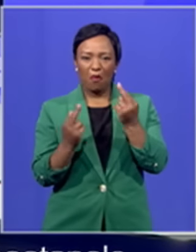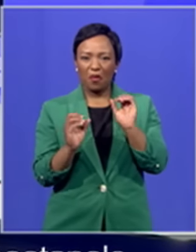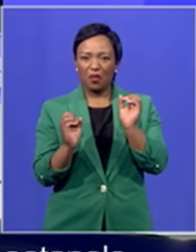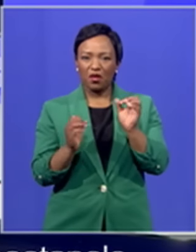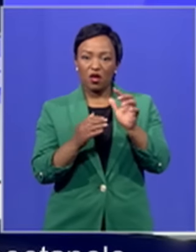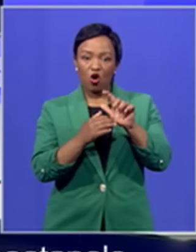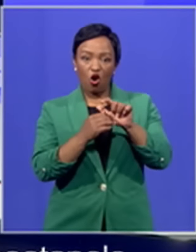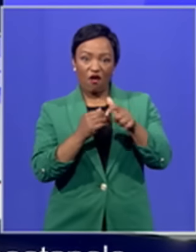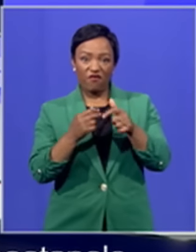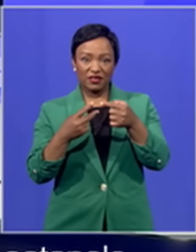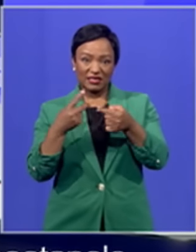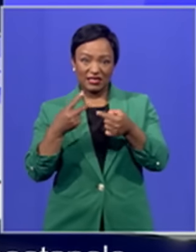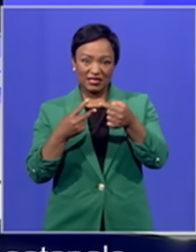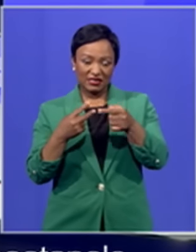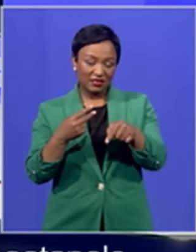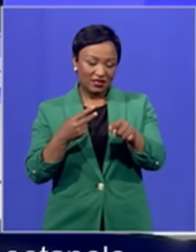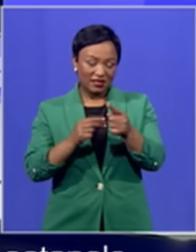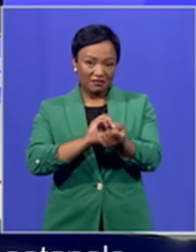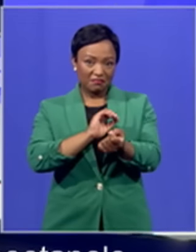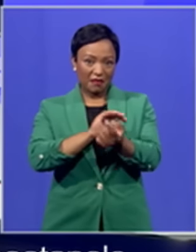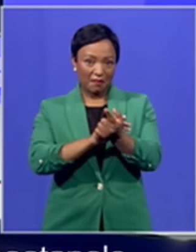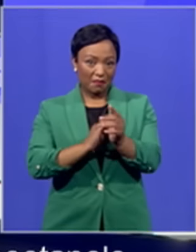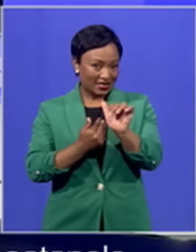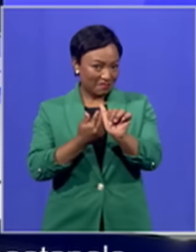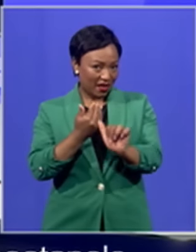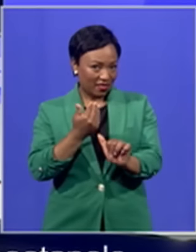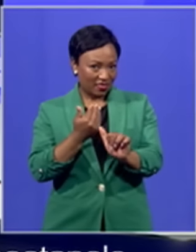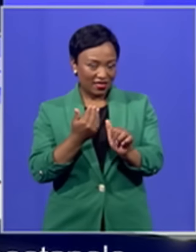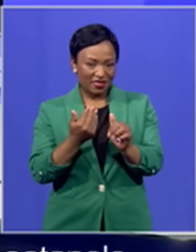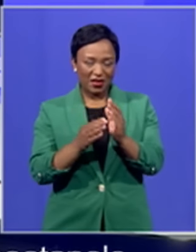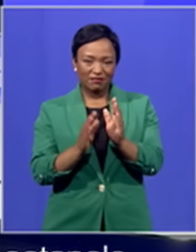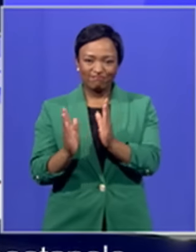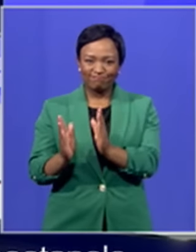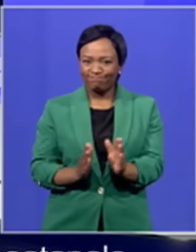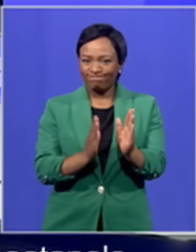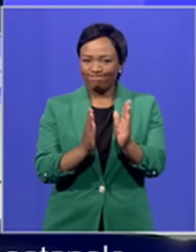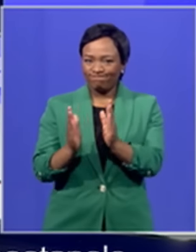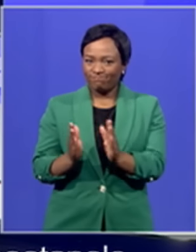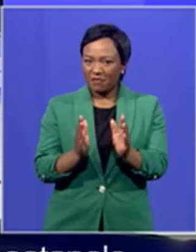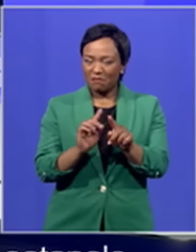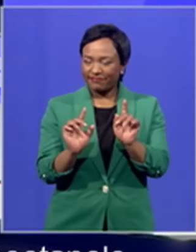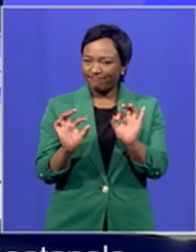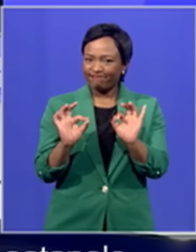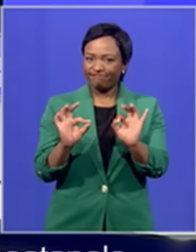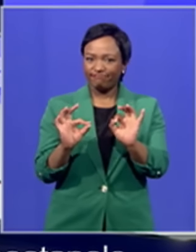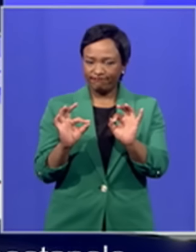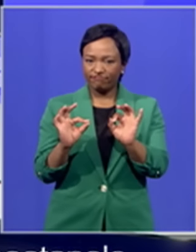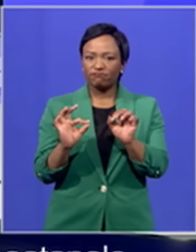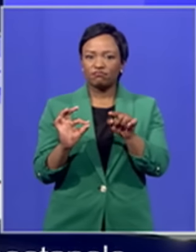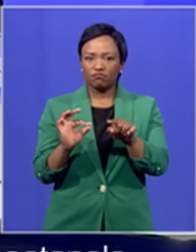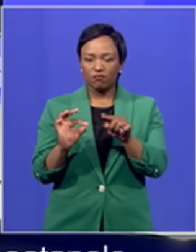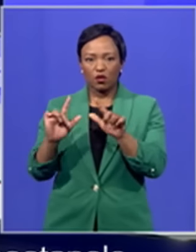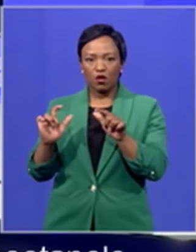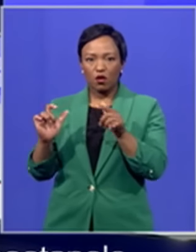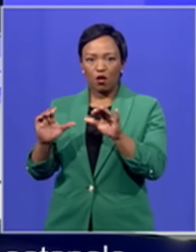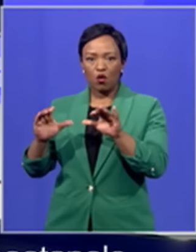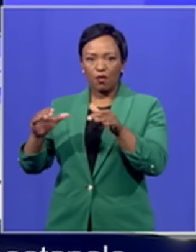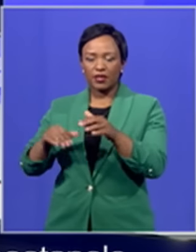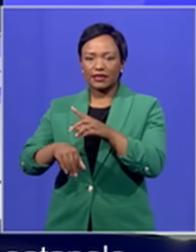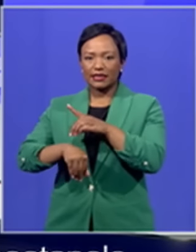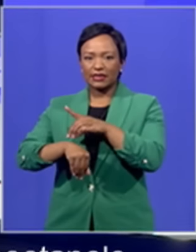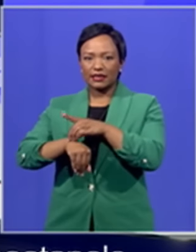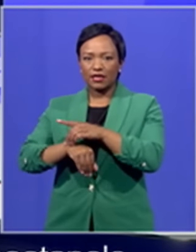tše pedi tša dilete di tla swarwa mo kgoding yeo e tlago go ya le ka dithulaganyo. Nako ya maloko a komiti ya selete sa ngaka modiri molema